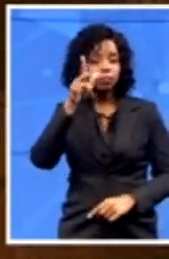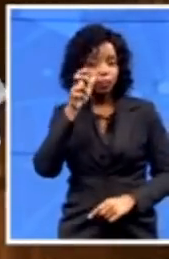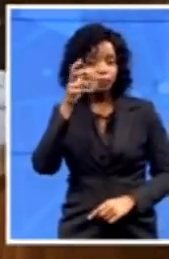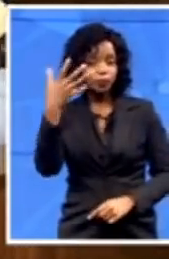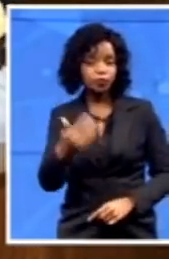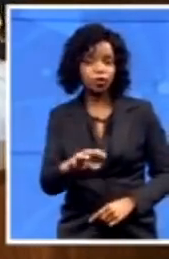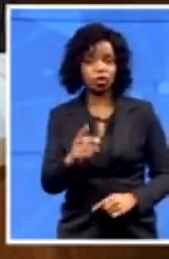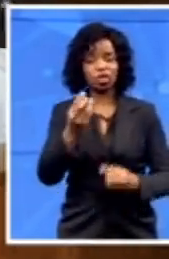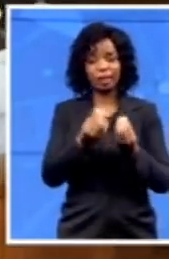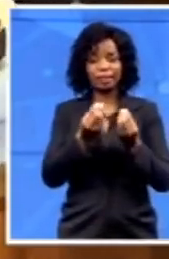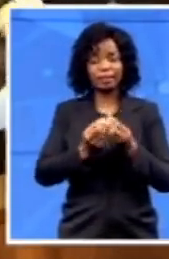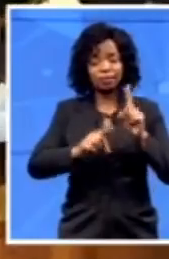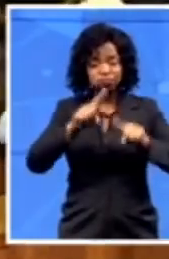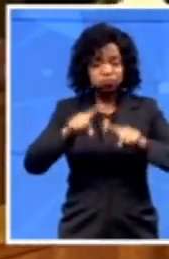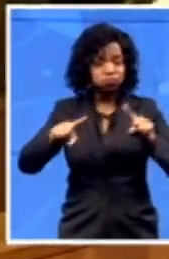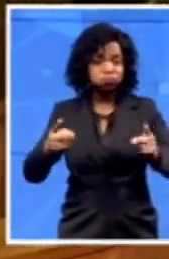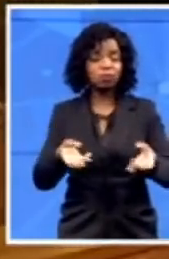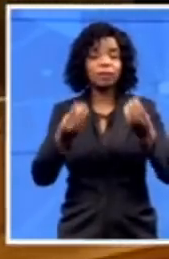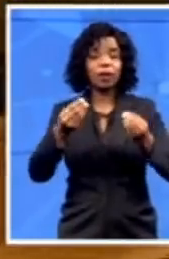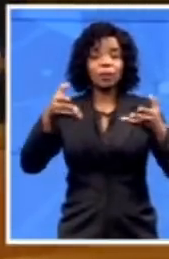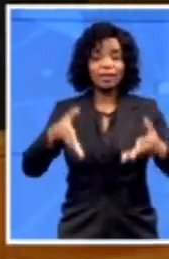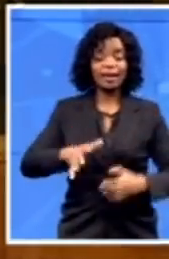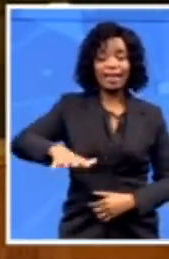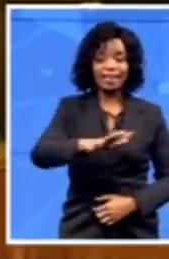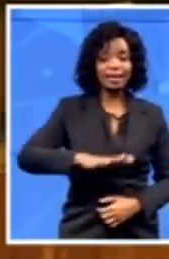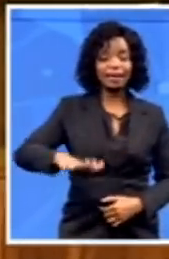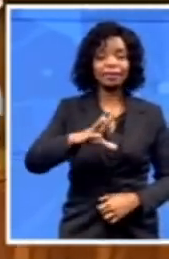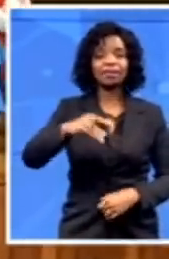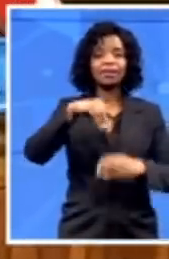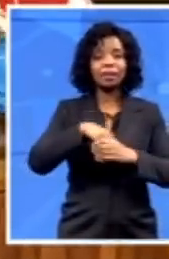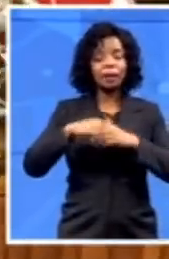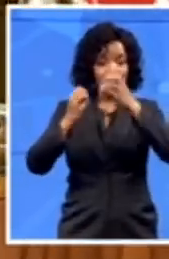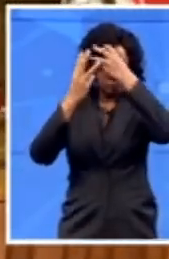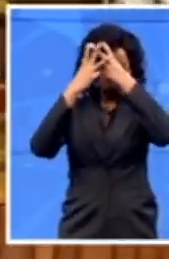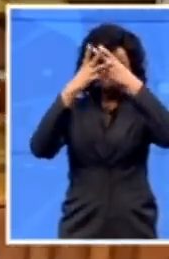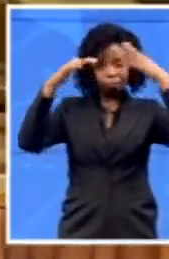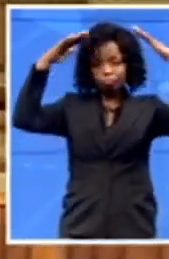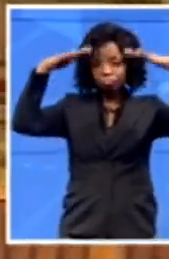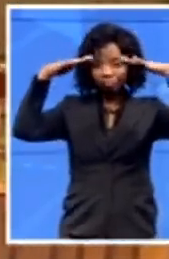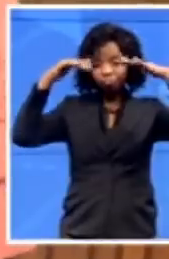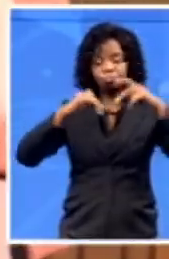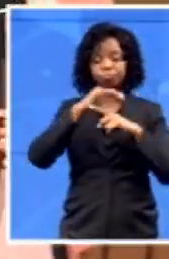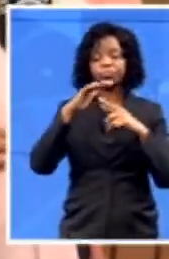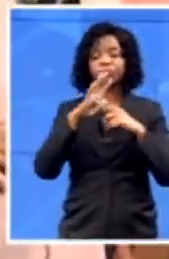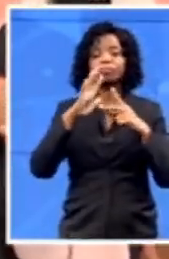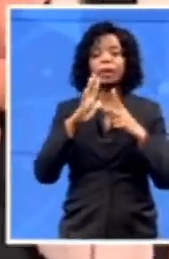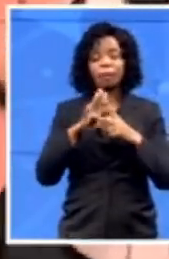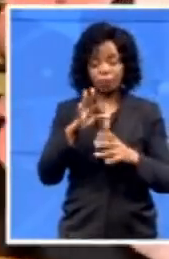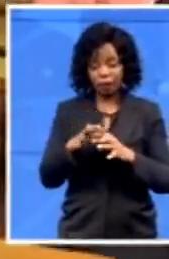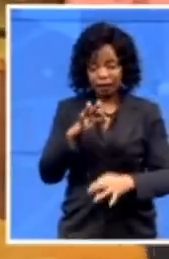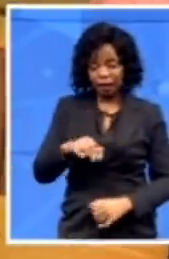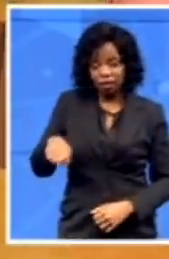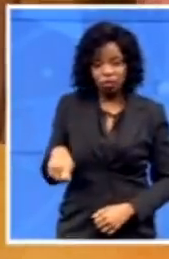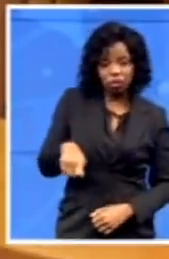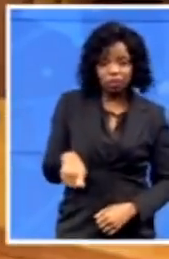at the scene, including a checkered hat, a walking stick, as well as alcohol cans that